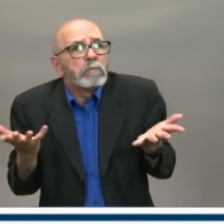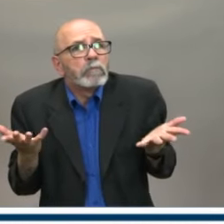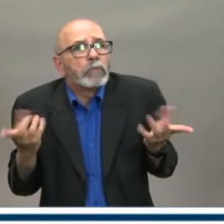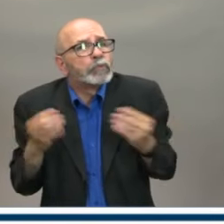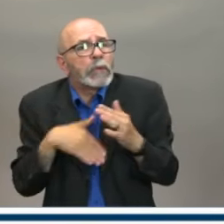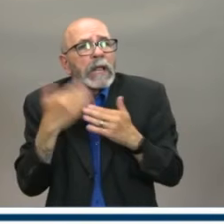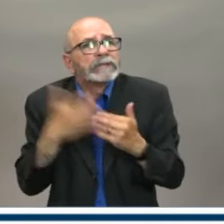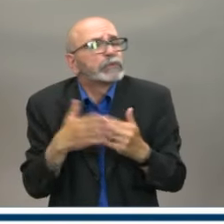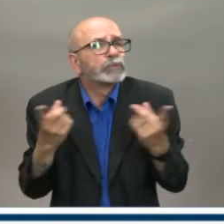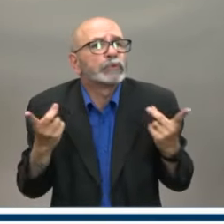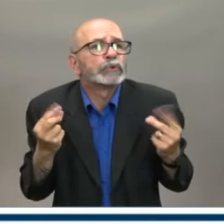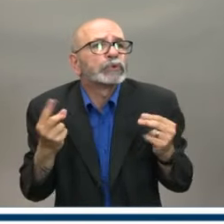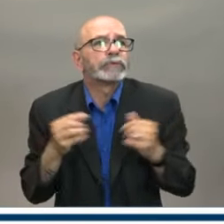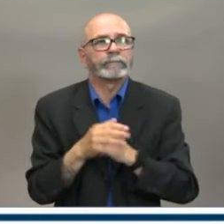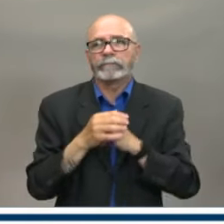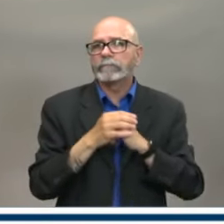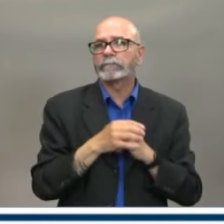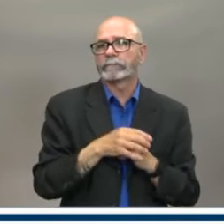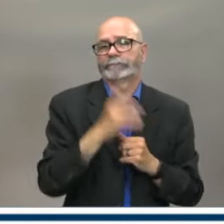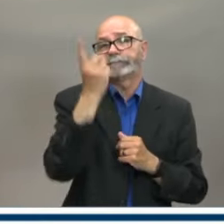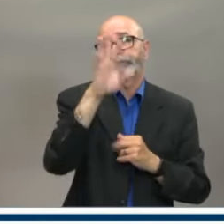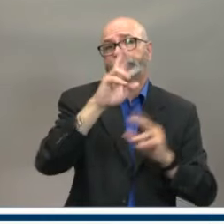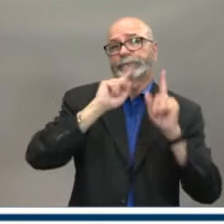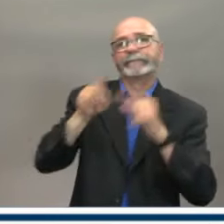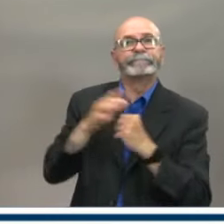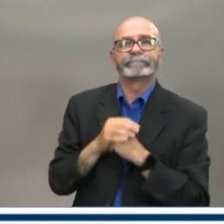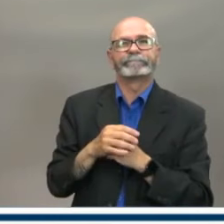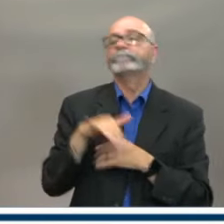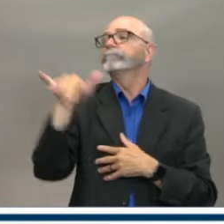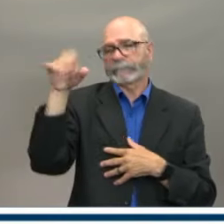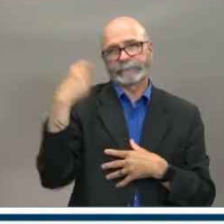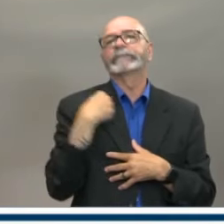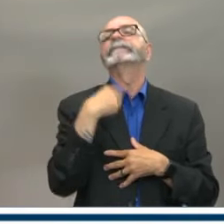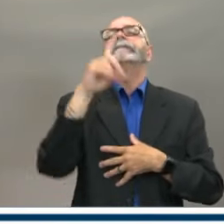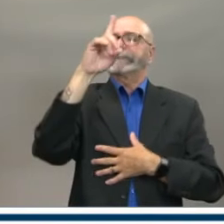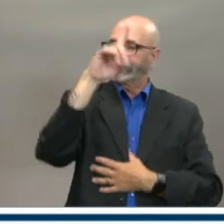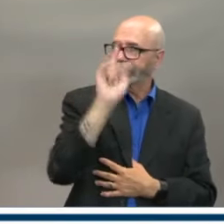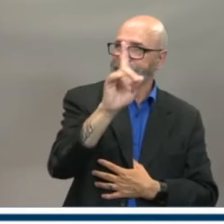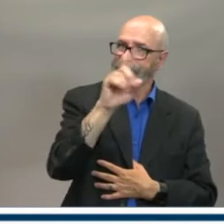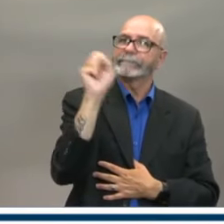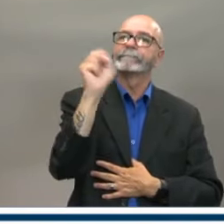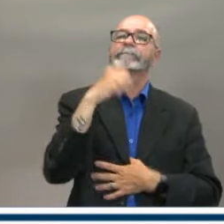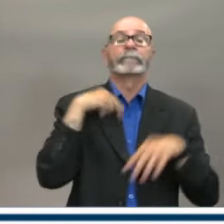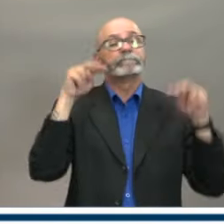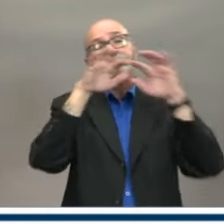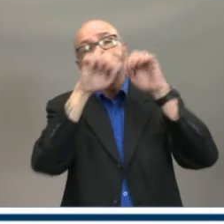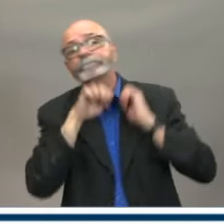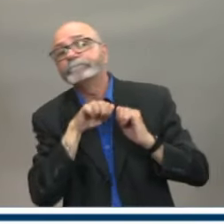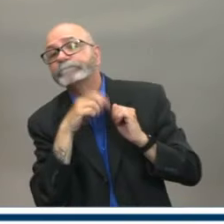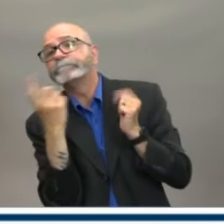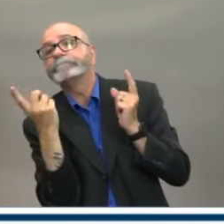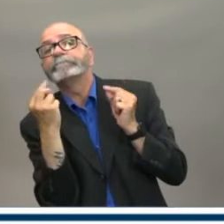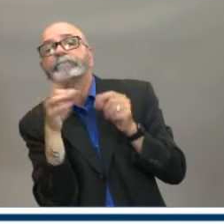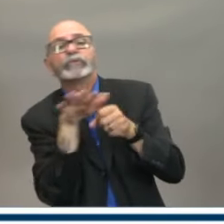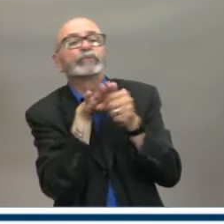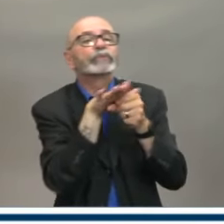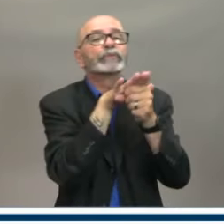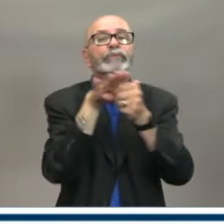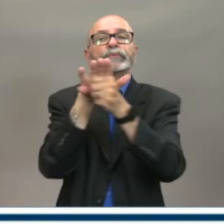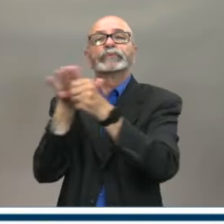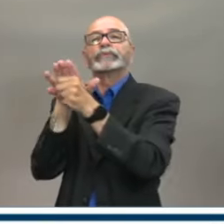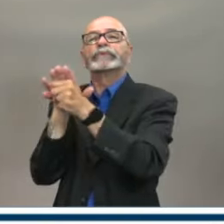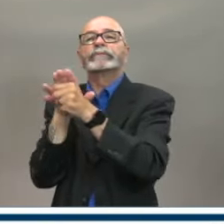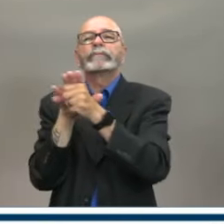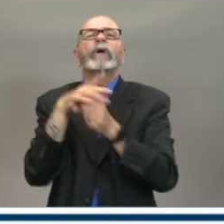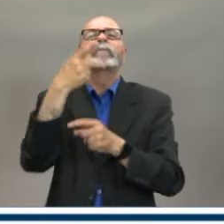definition of number of cases per when we looked at it by by postal code, and above